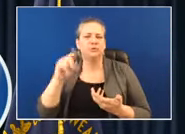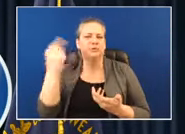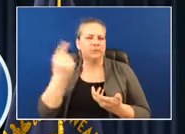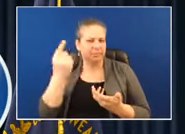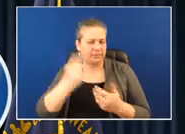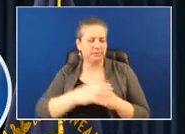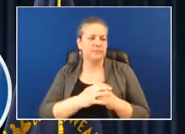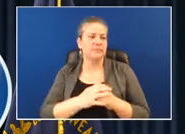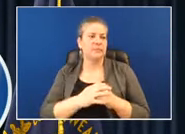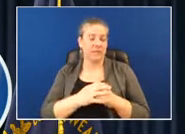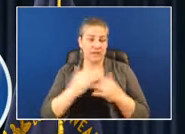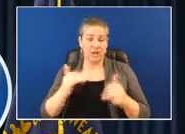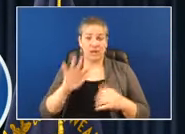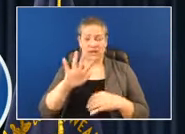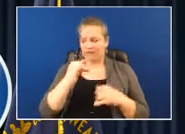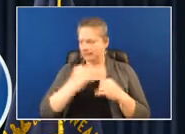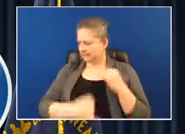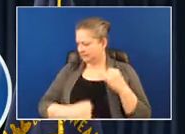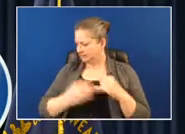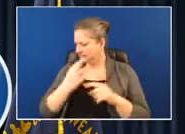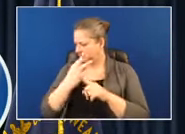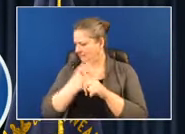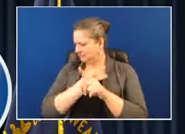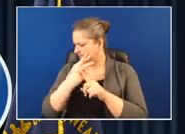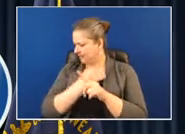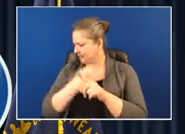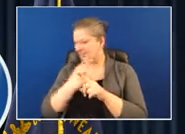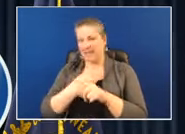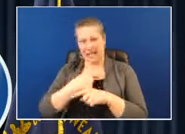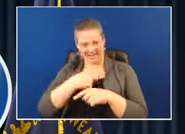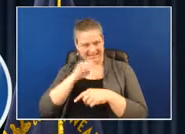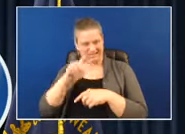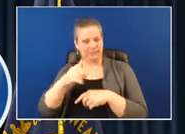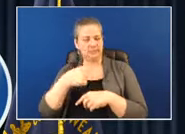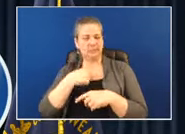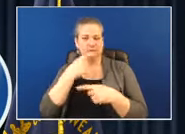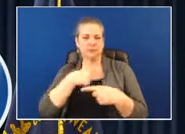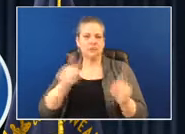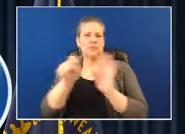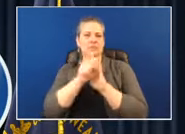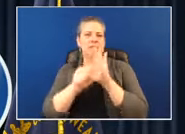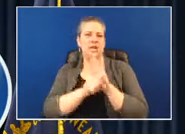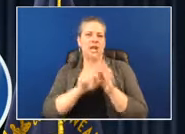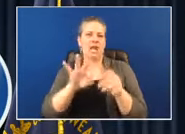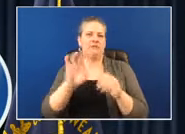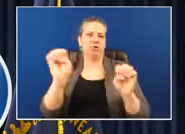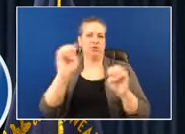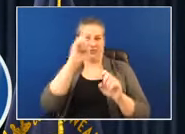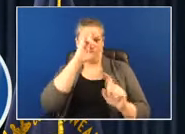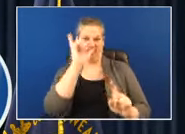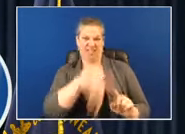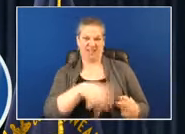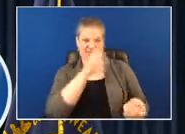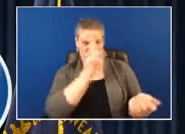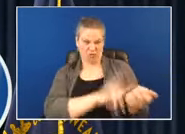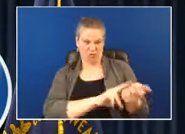In the last, 6 months, have declared a state of emergency in this area and was already making a number of the changes that